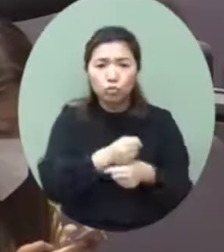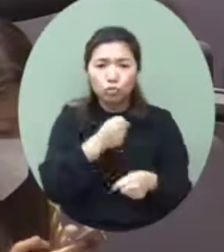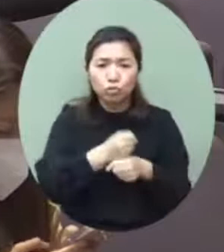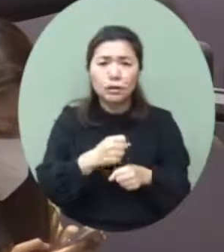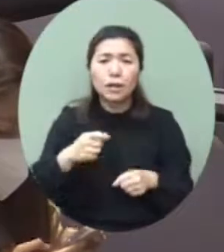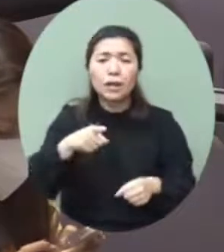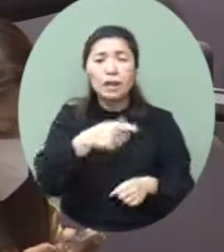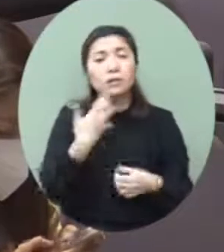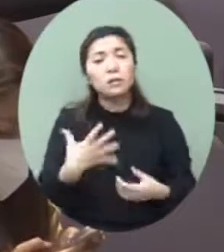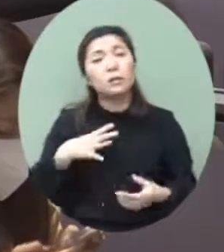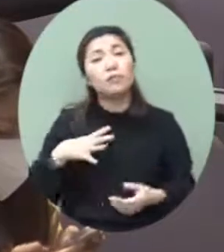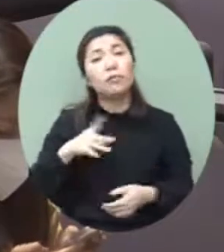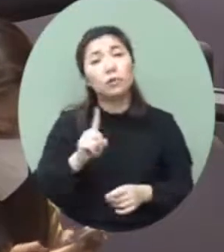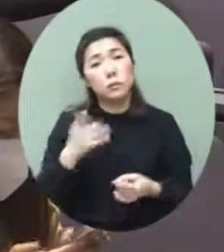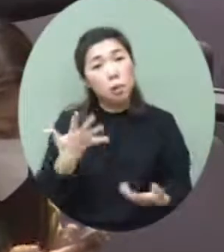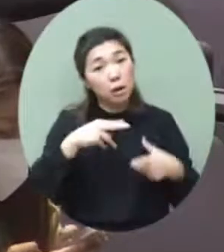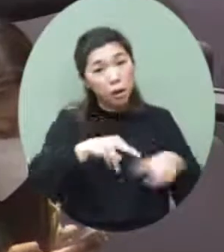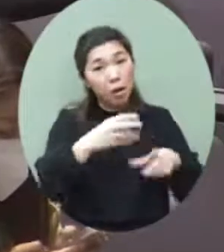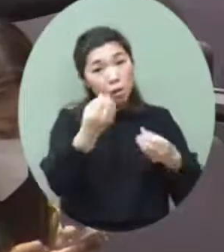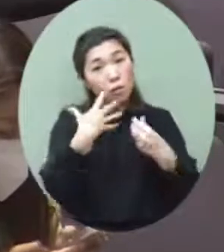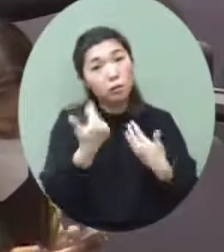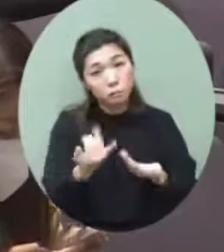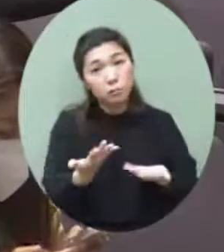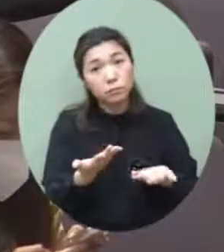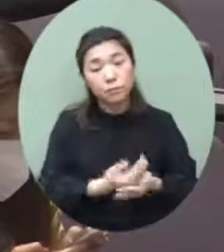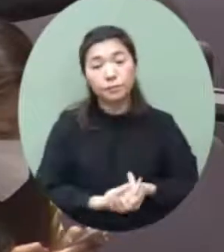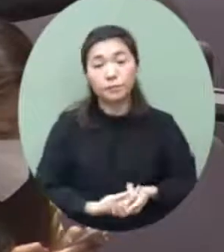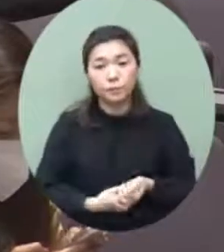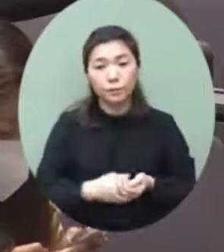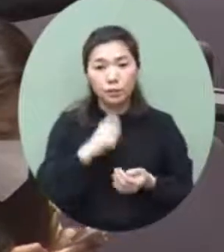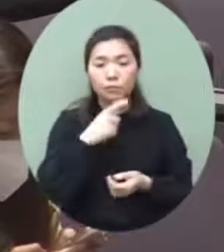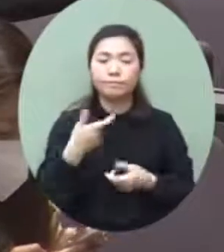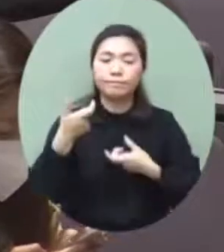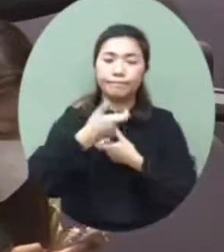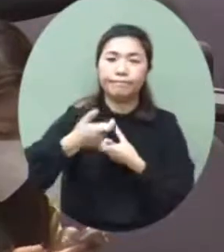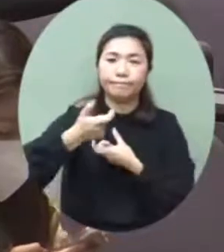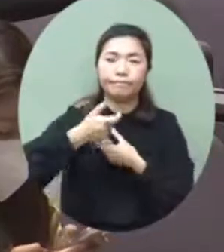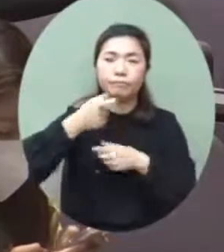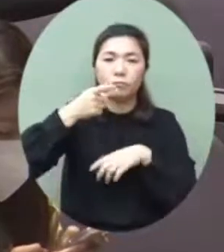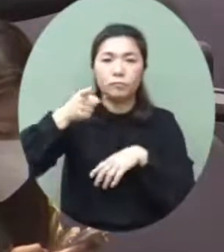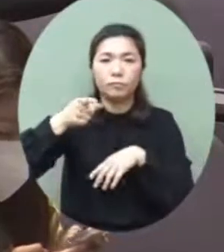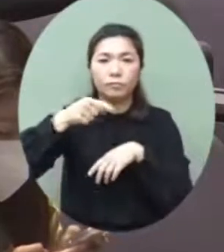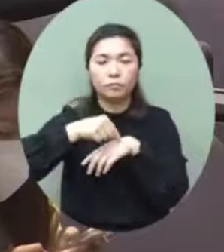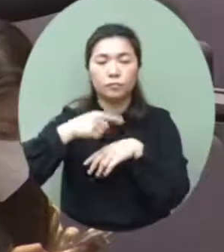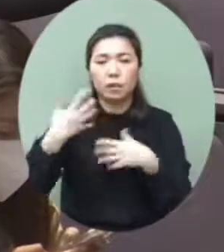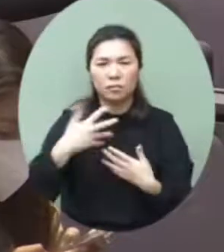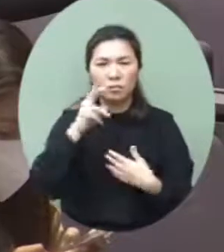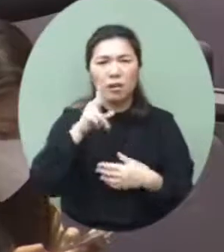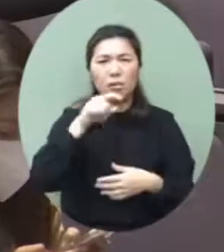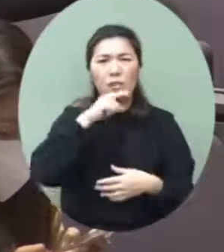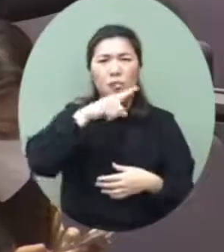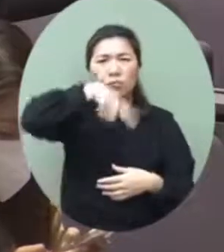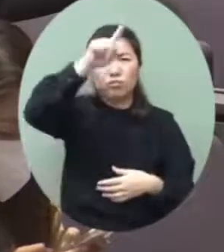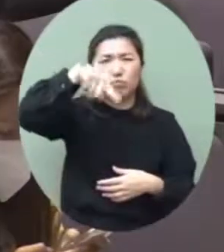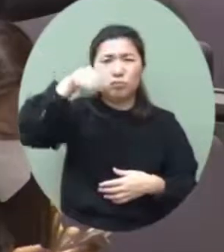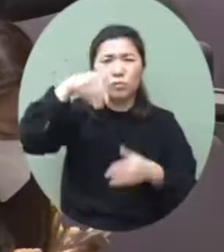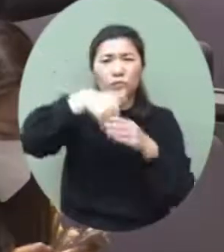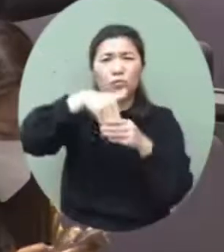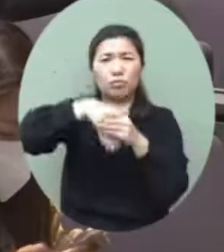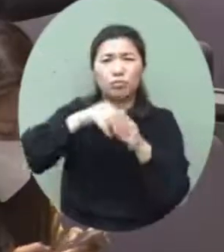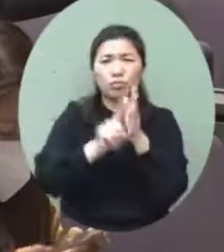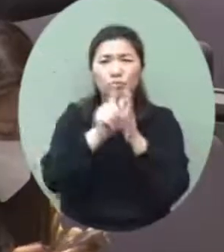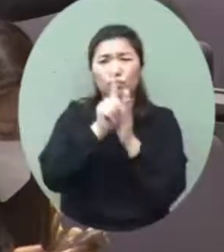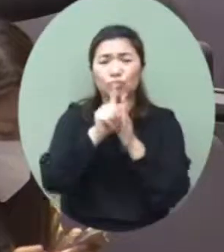providing the last mile? And can you give us an update on the support offered by the mainland delegation?